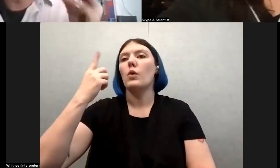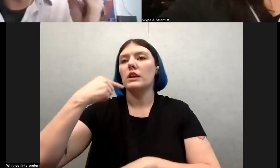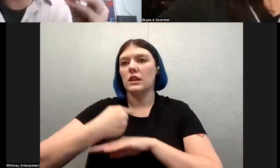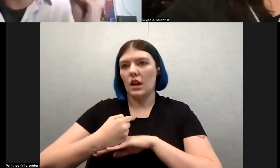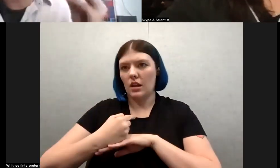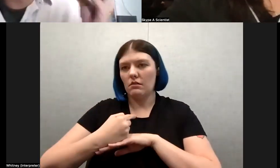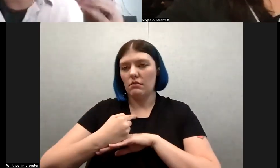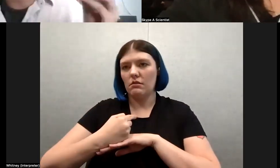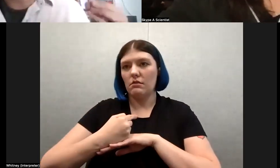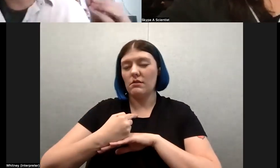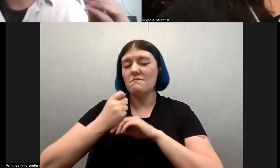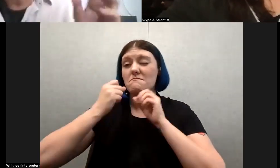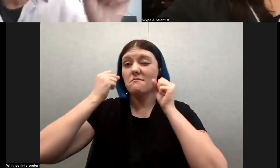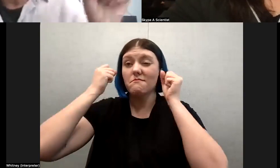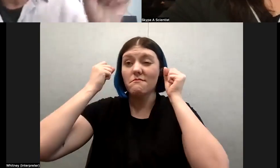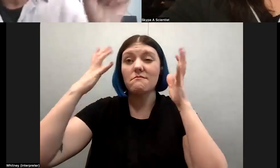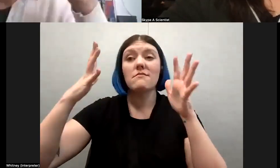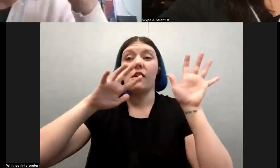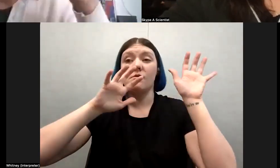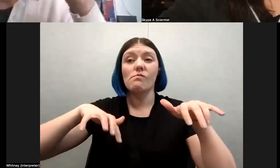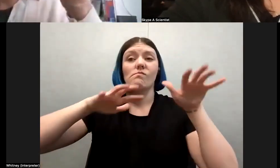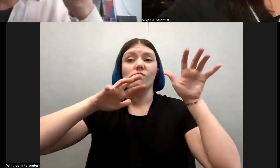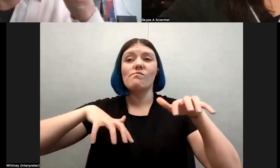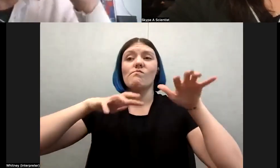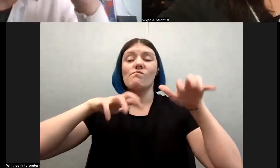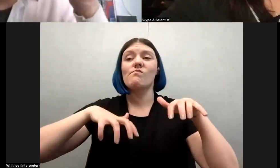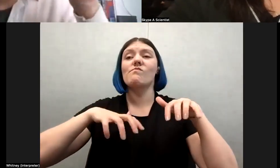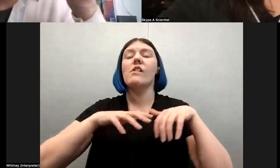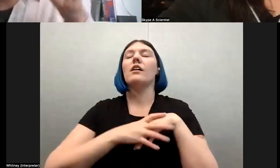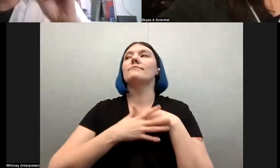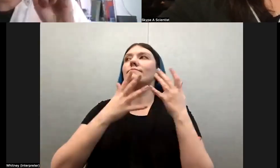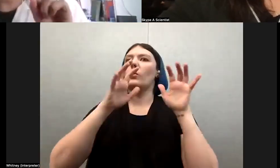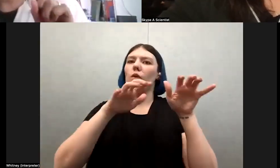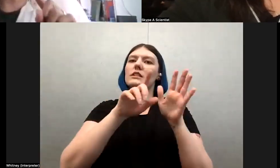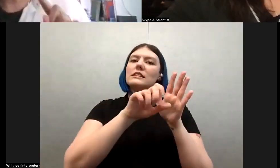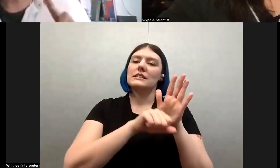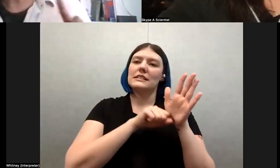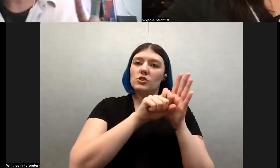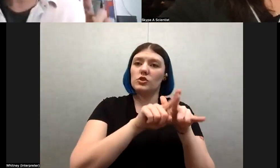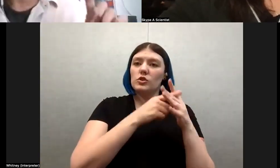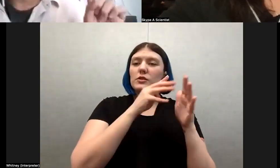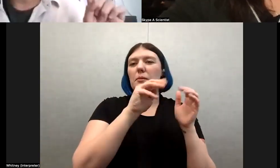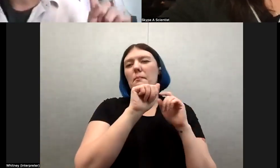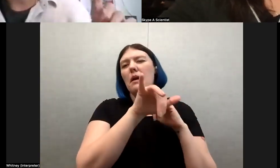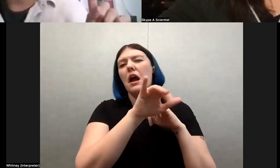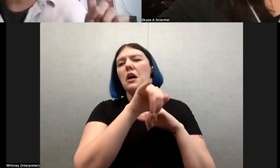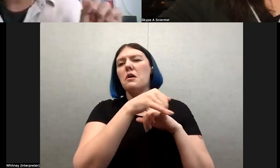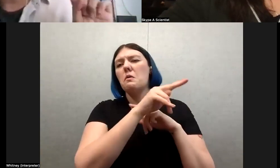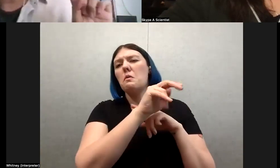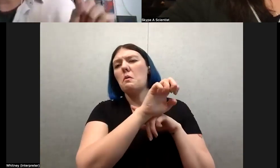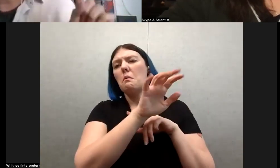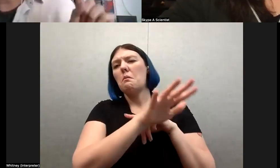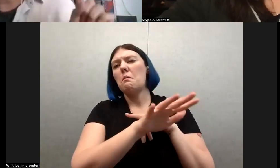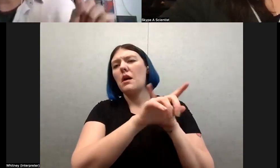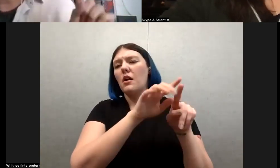get. Loads and loads and loads of rain. And the rainy season starts in May or June, and it goes all the way till about October